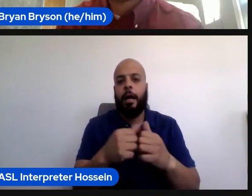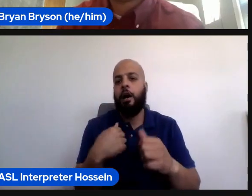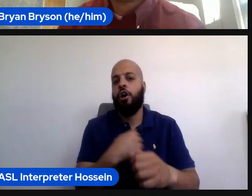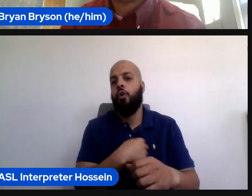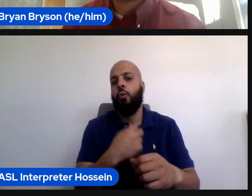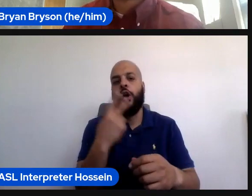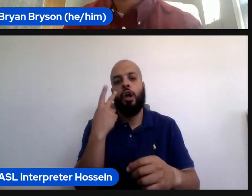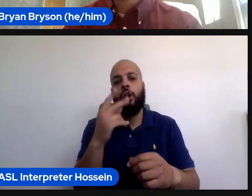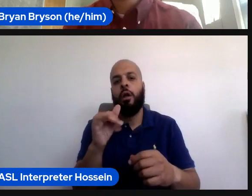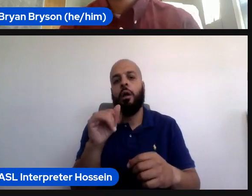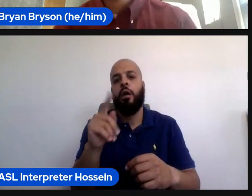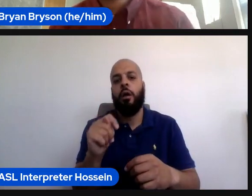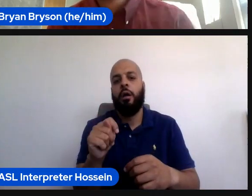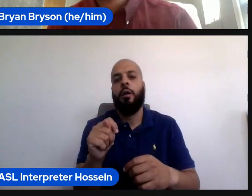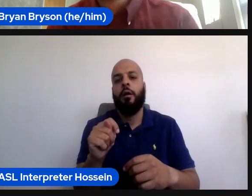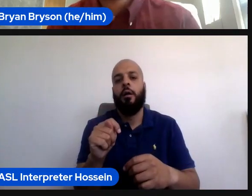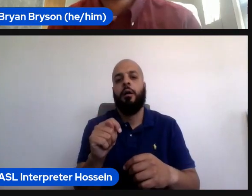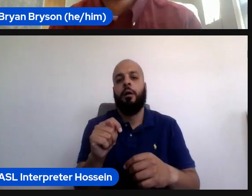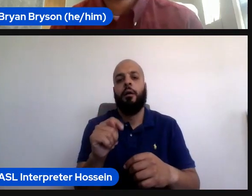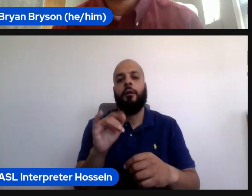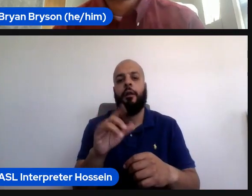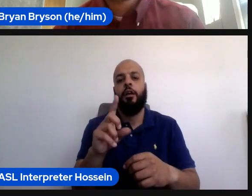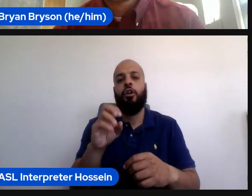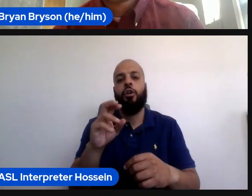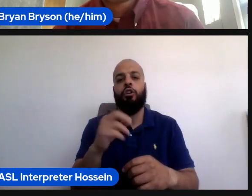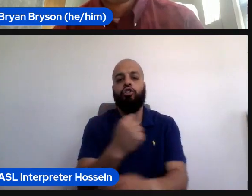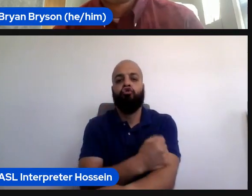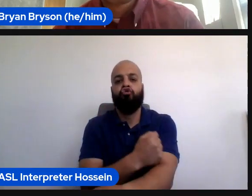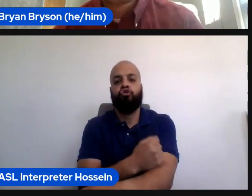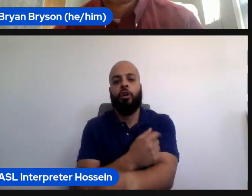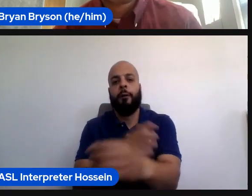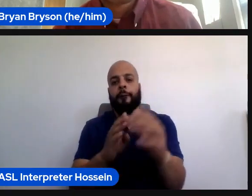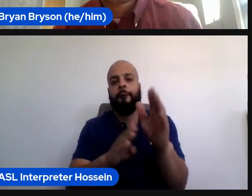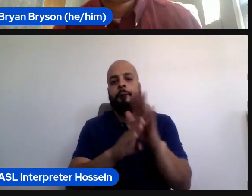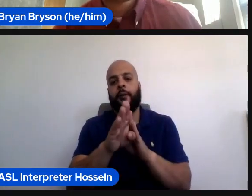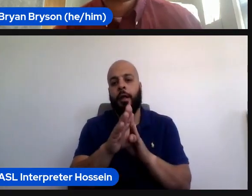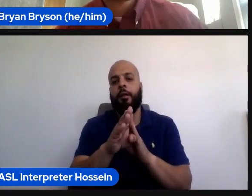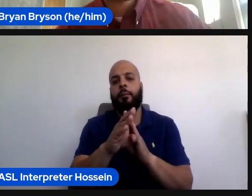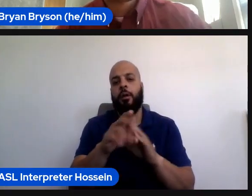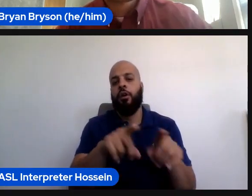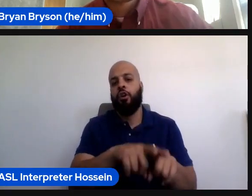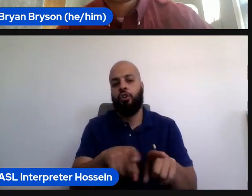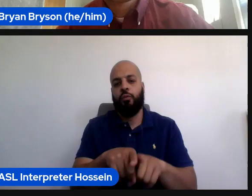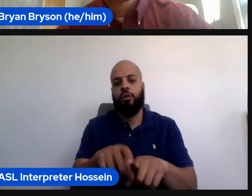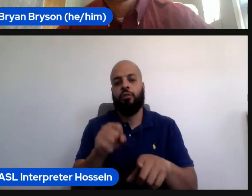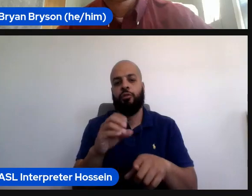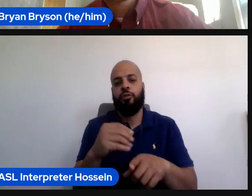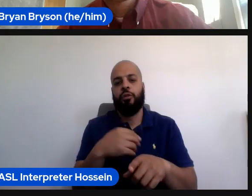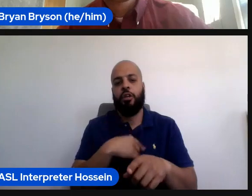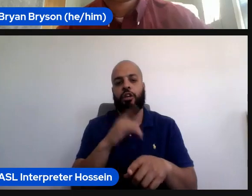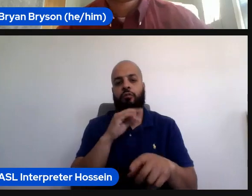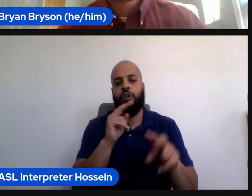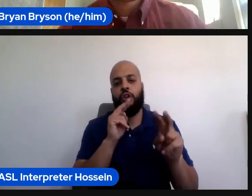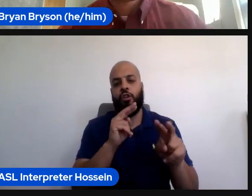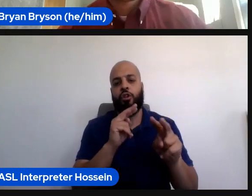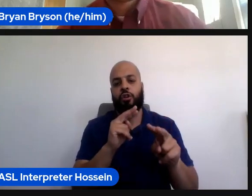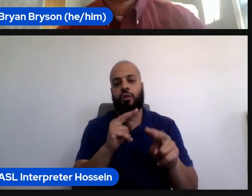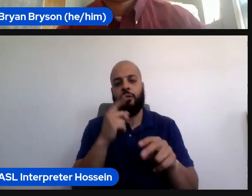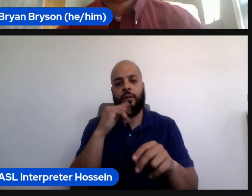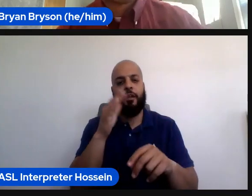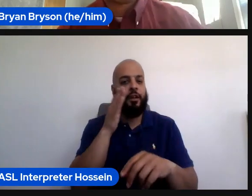at the drug development pipeline as well. So I'm really looking forward to that in the